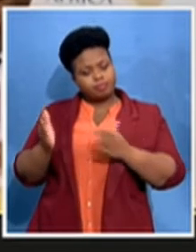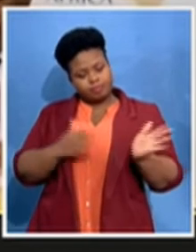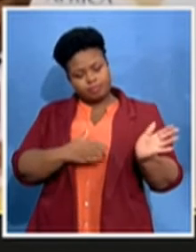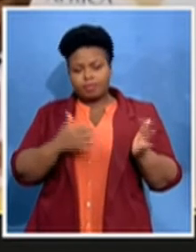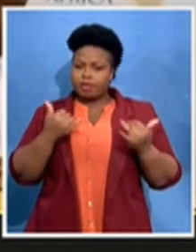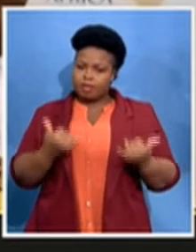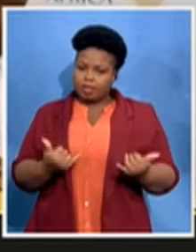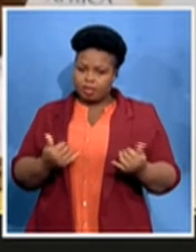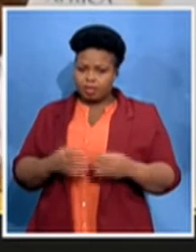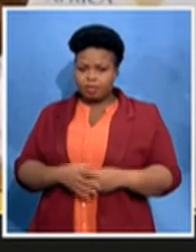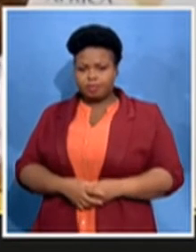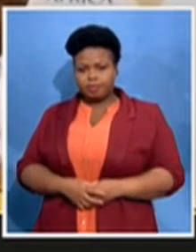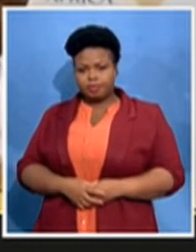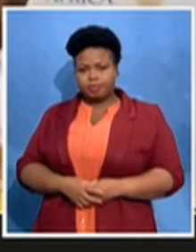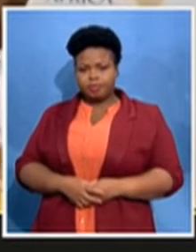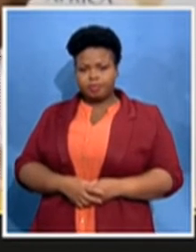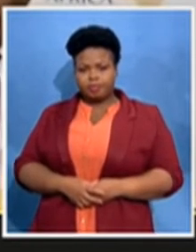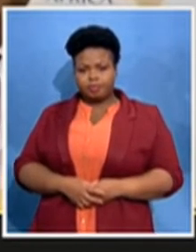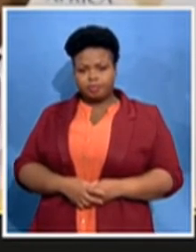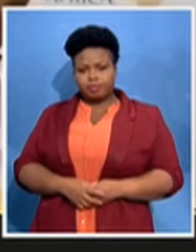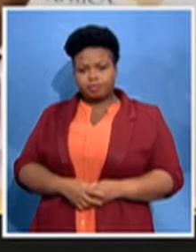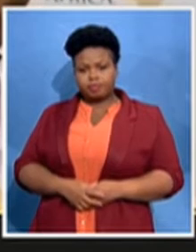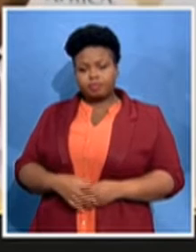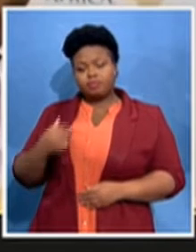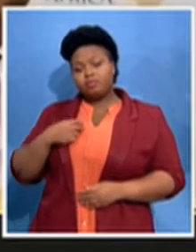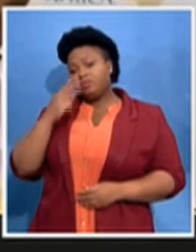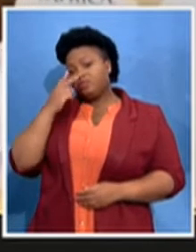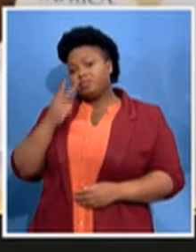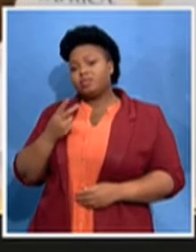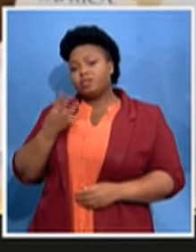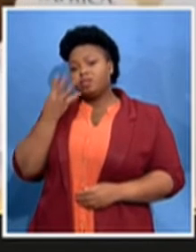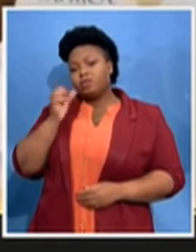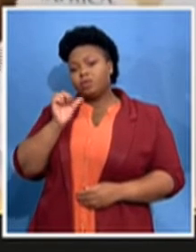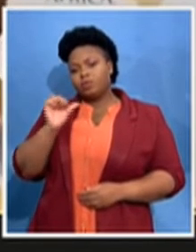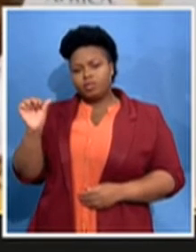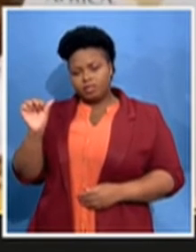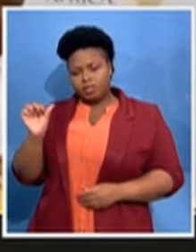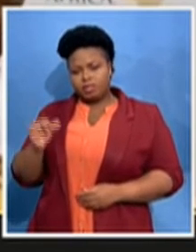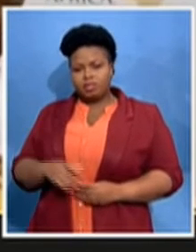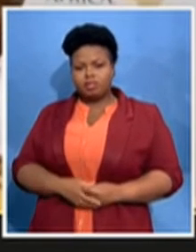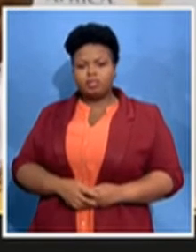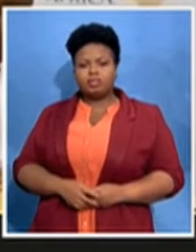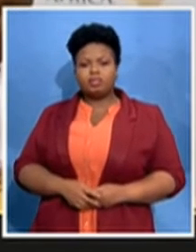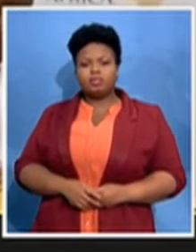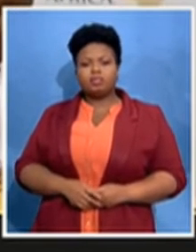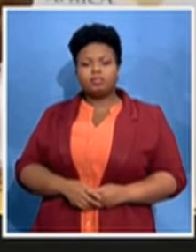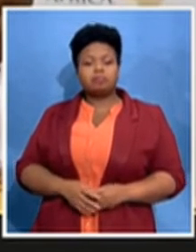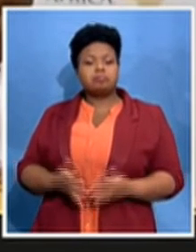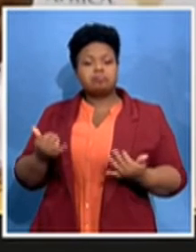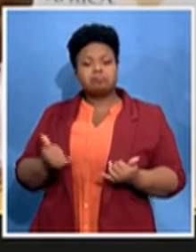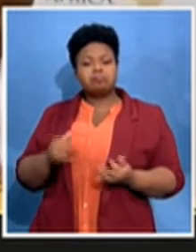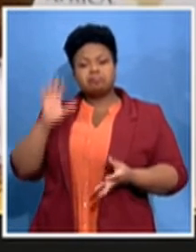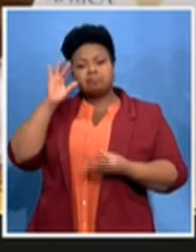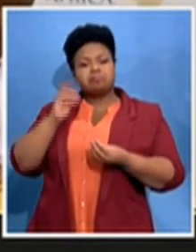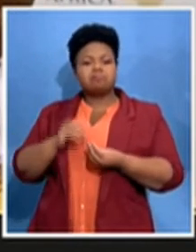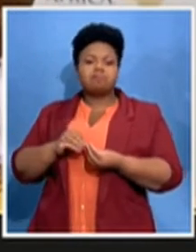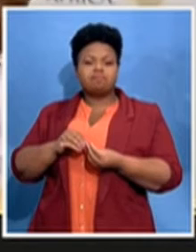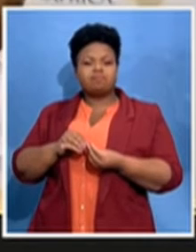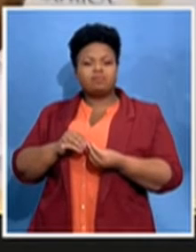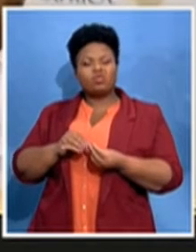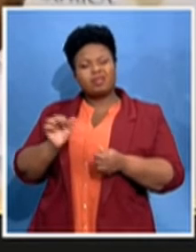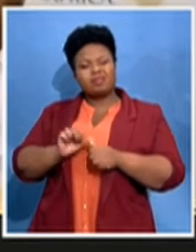trends over the last 4 weeks, and which will give us an overall better trend tendency, we see